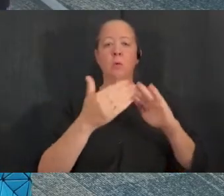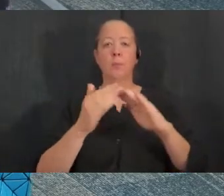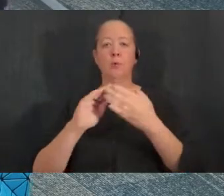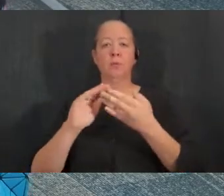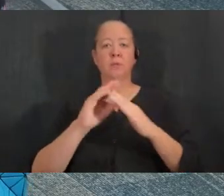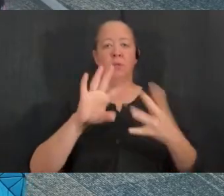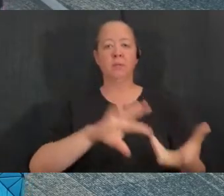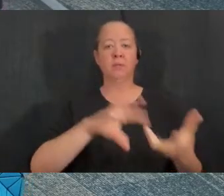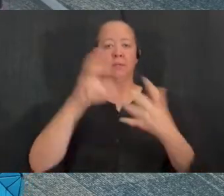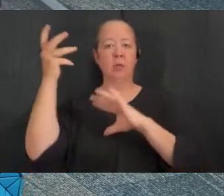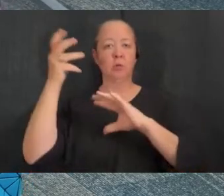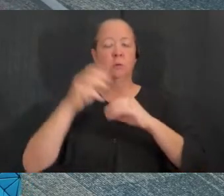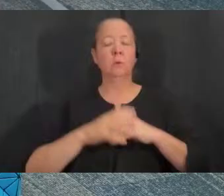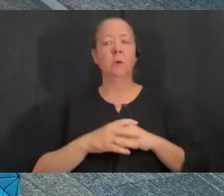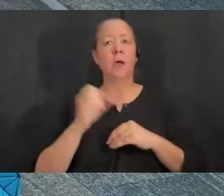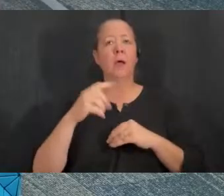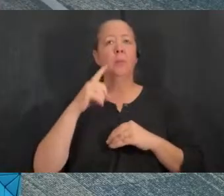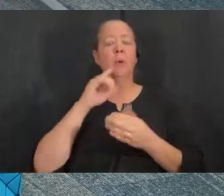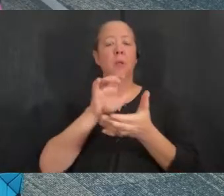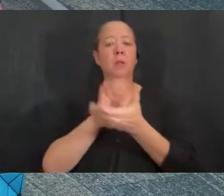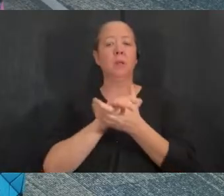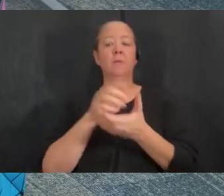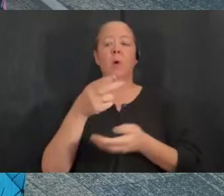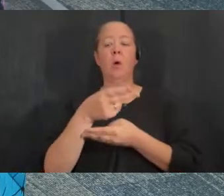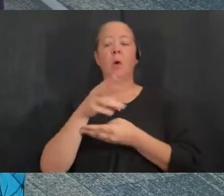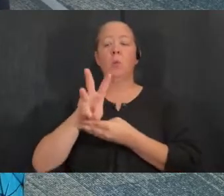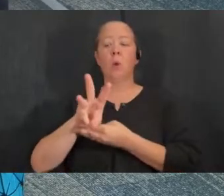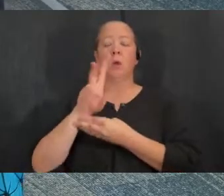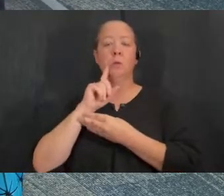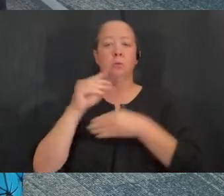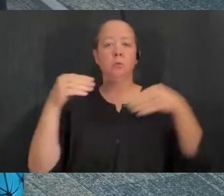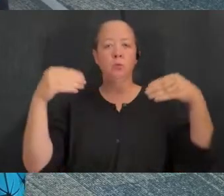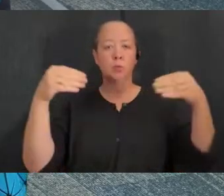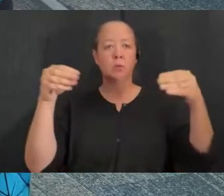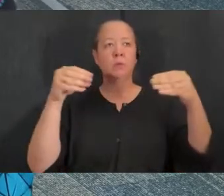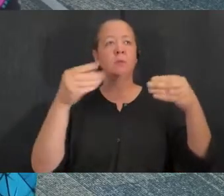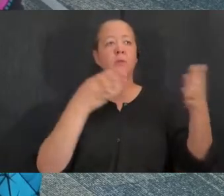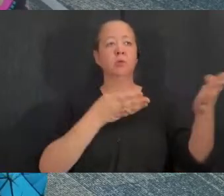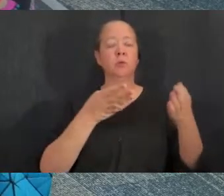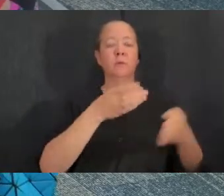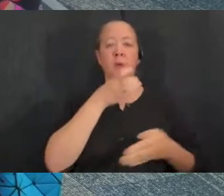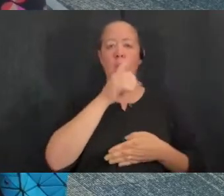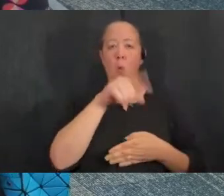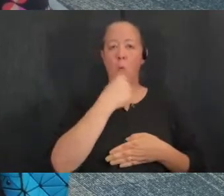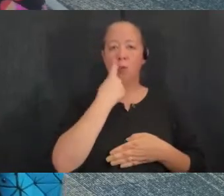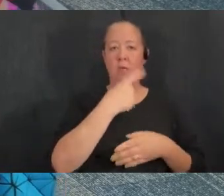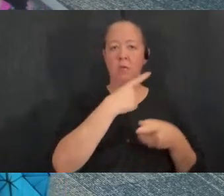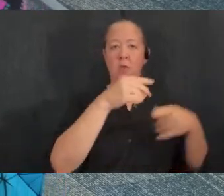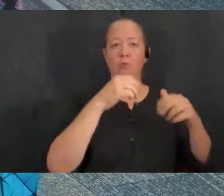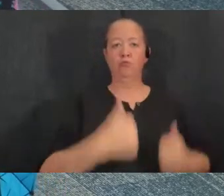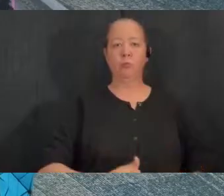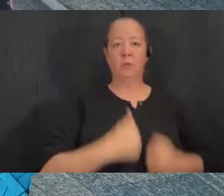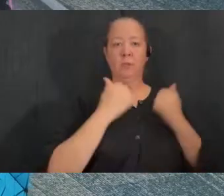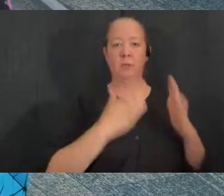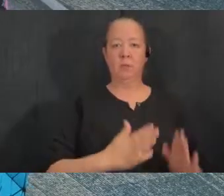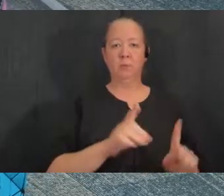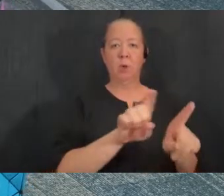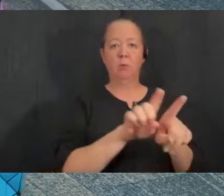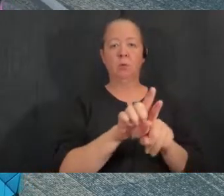keystone part of building community resilience. They serve not just residents, but also small businesses and local